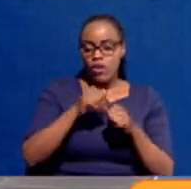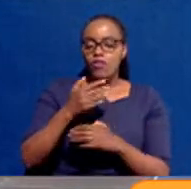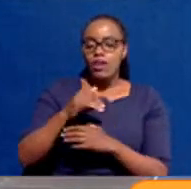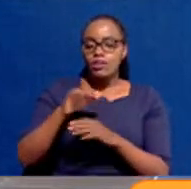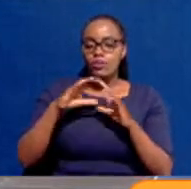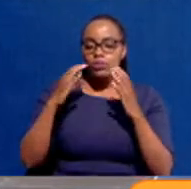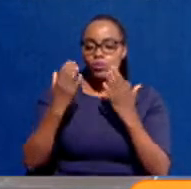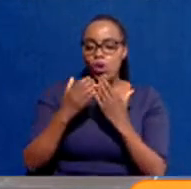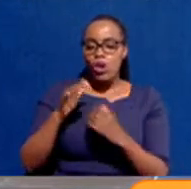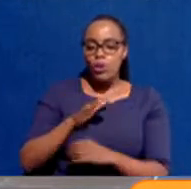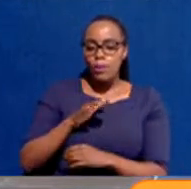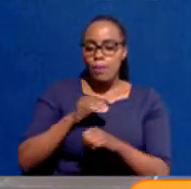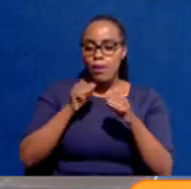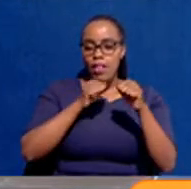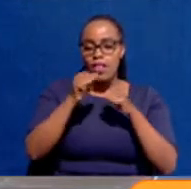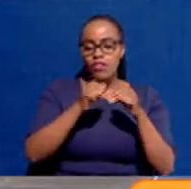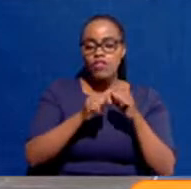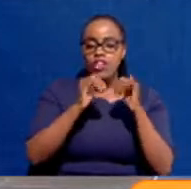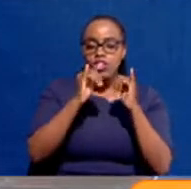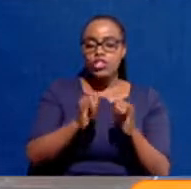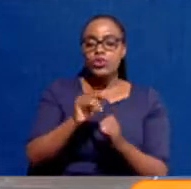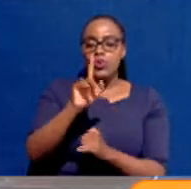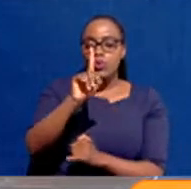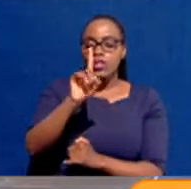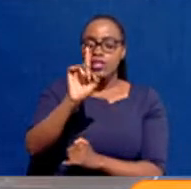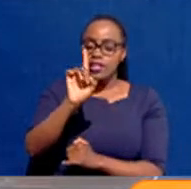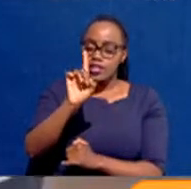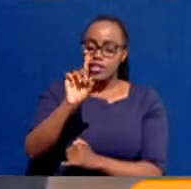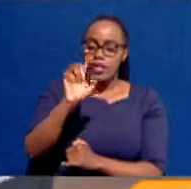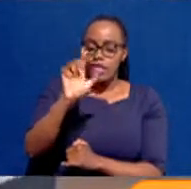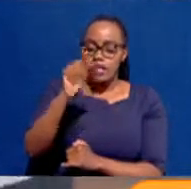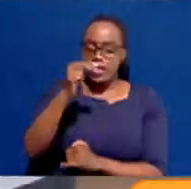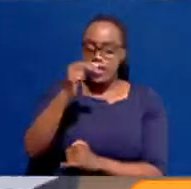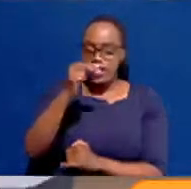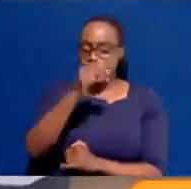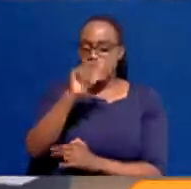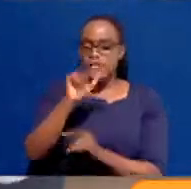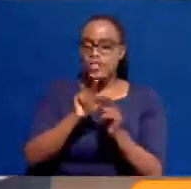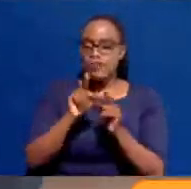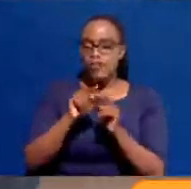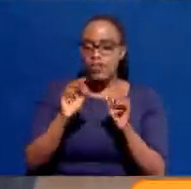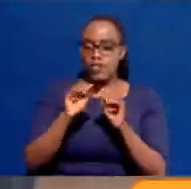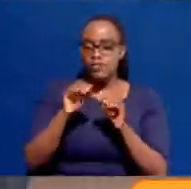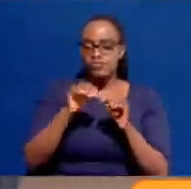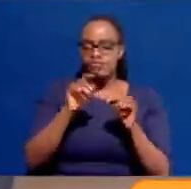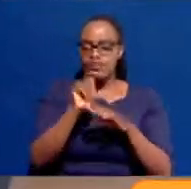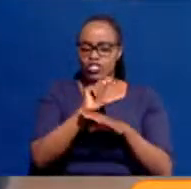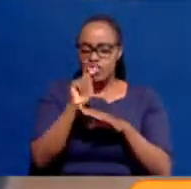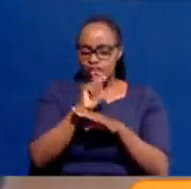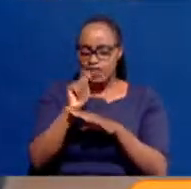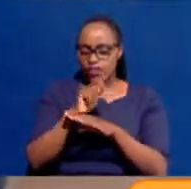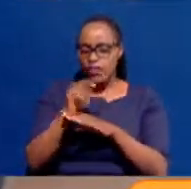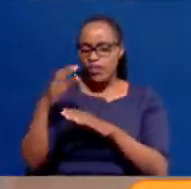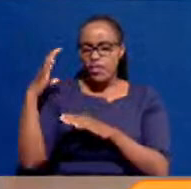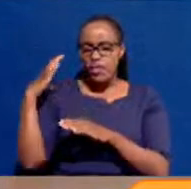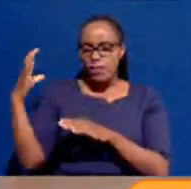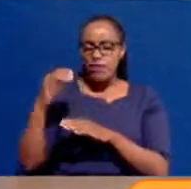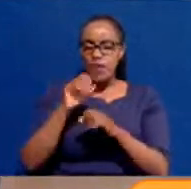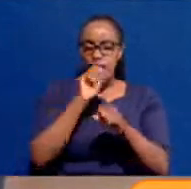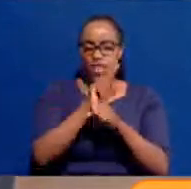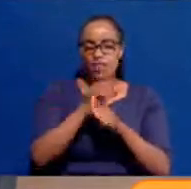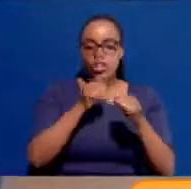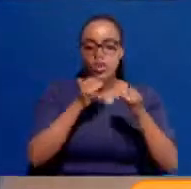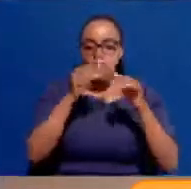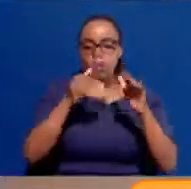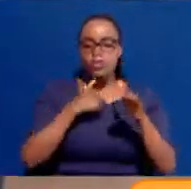Boxing Championship in New Delhi. The team has been in non-residential training to prepare for the championships. 11 boxers have been